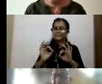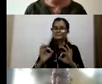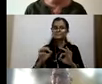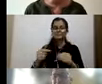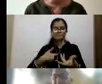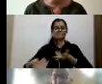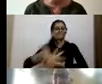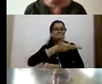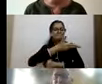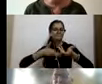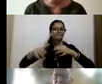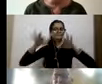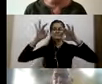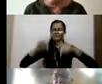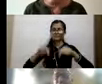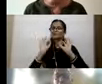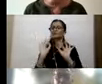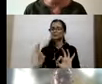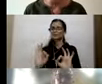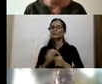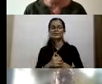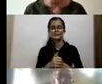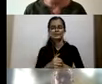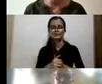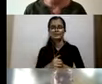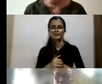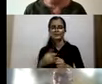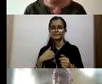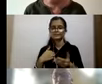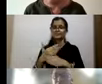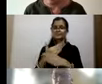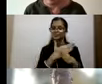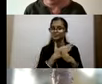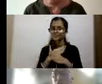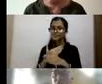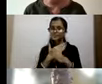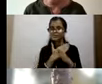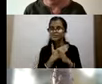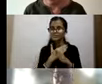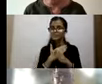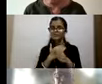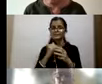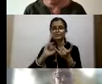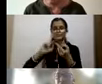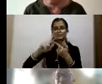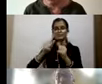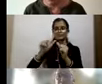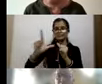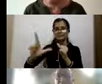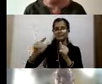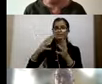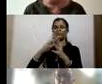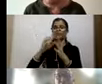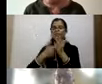discussion, into this discourse. Great. And we will share Dr. Sejal Mora's coordinates as well as Dr. Ket with everybody.